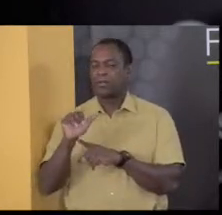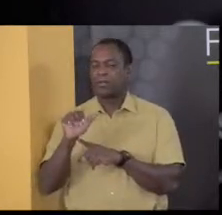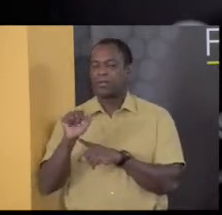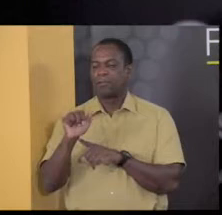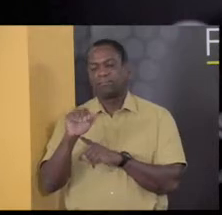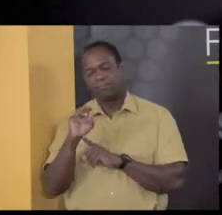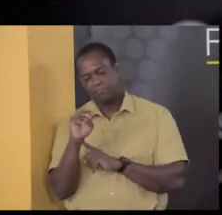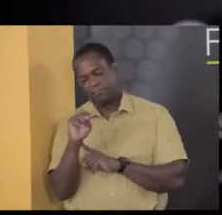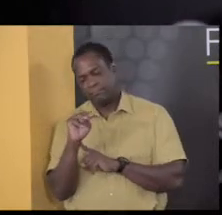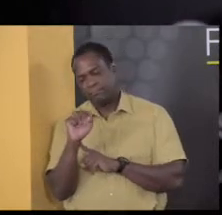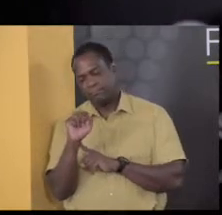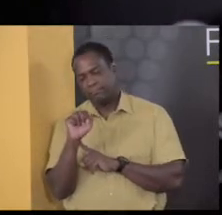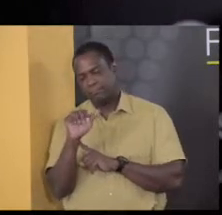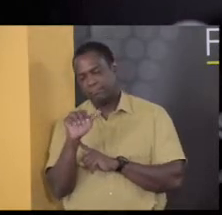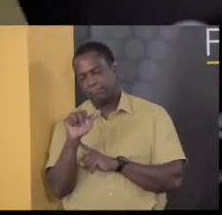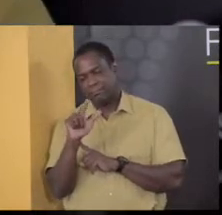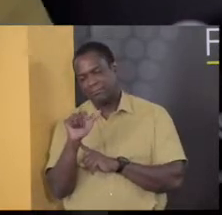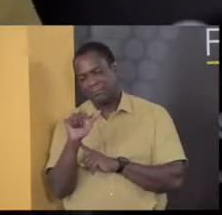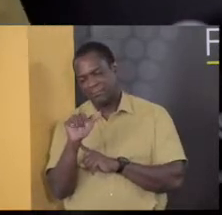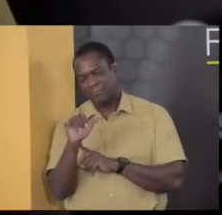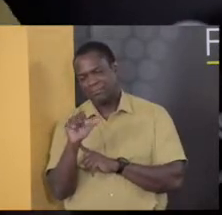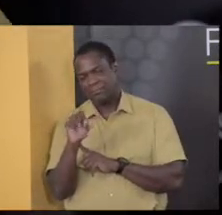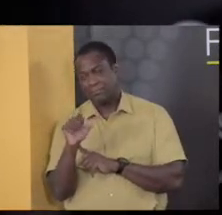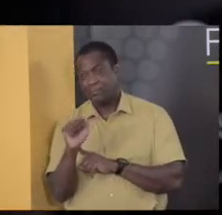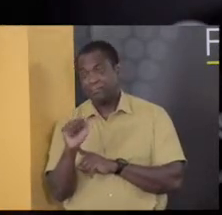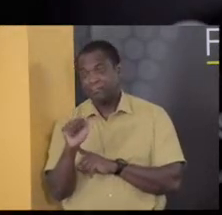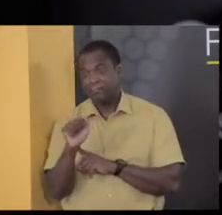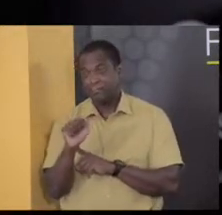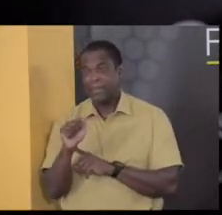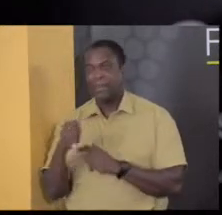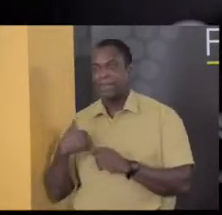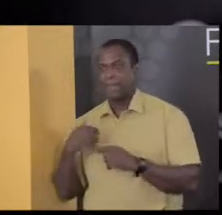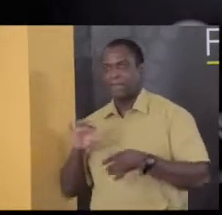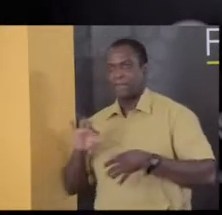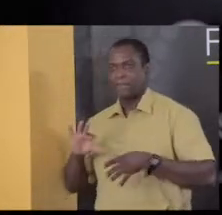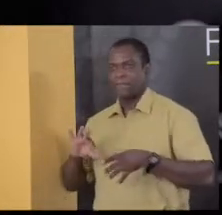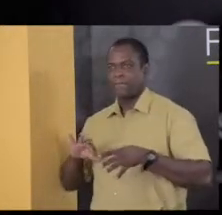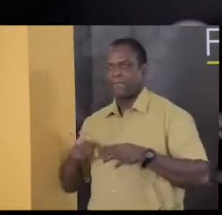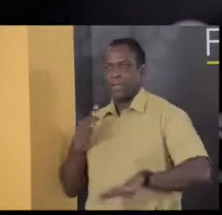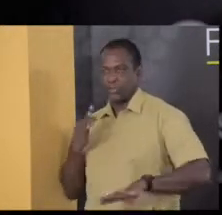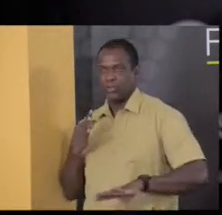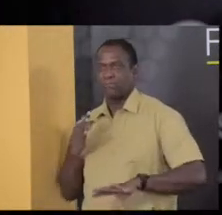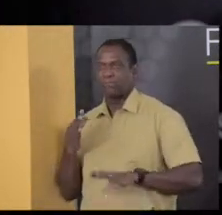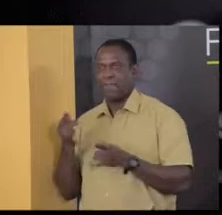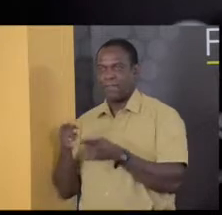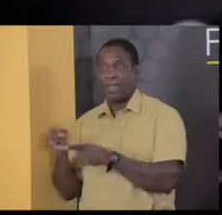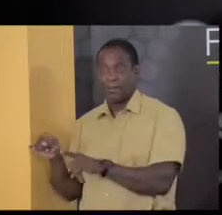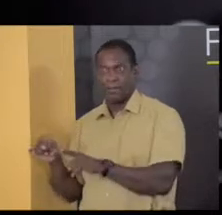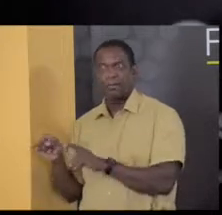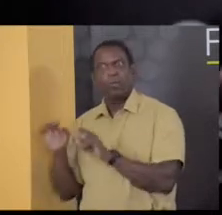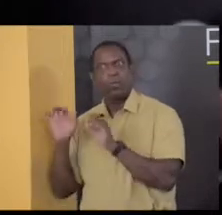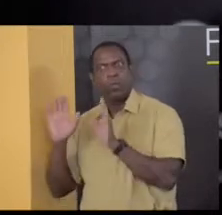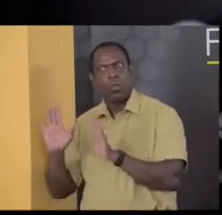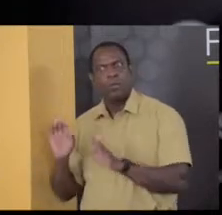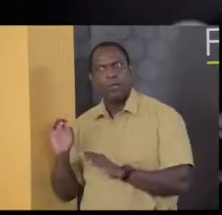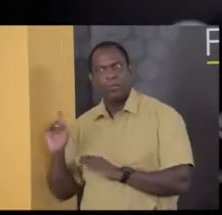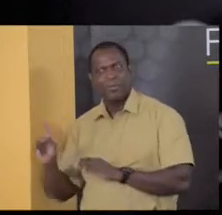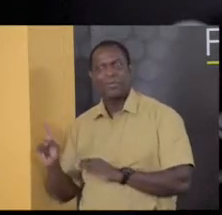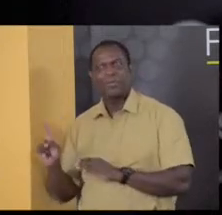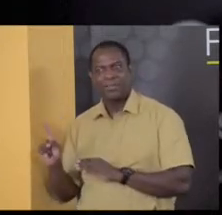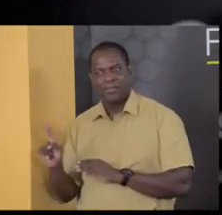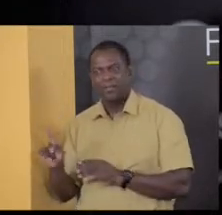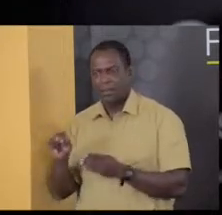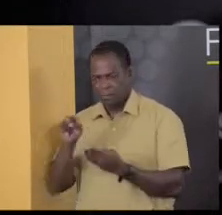fashion event. And it was is a wonderful opportunity from all the details that I look at. It's a